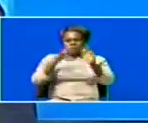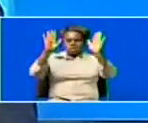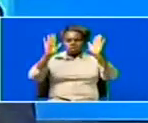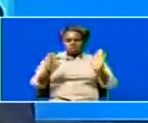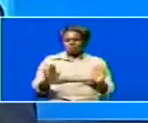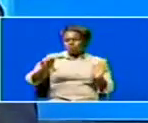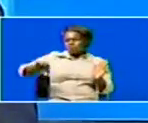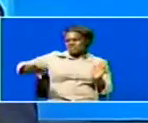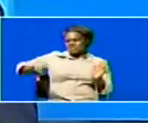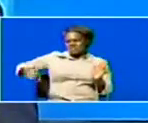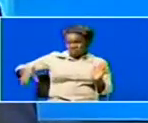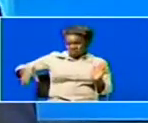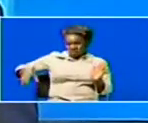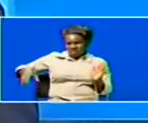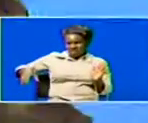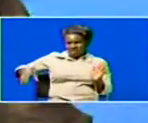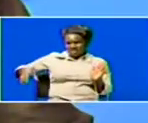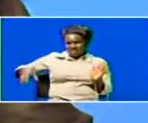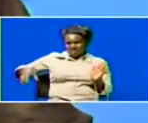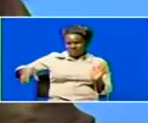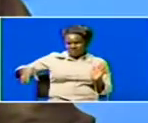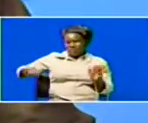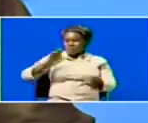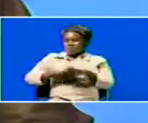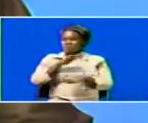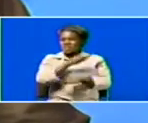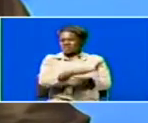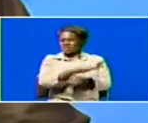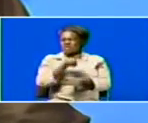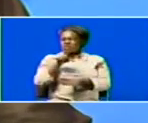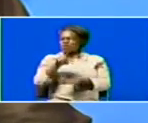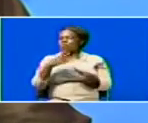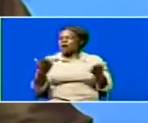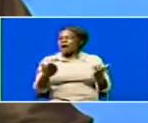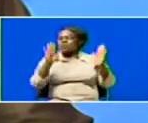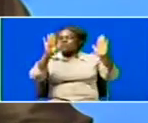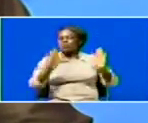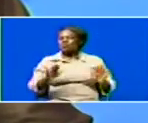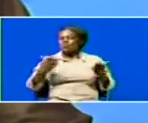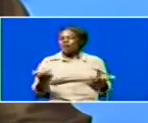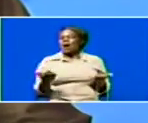from Kisumu City. Willis, good evening. How are you doing and how is Kisumu?